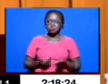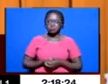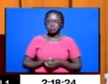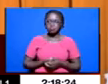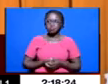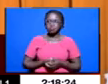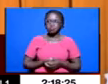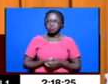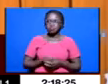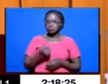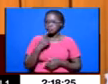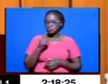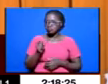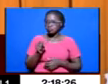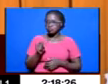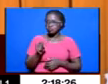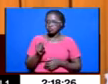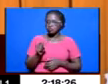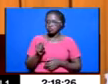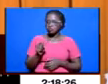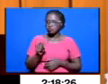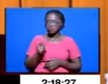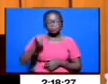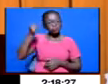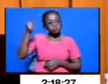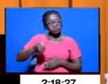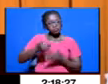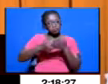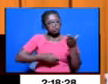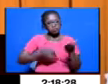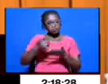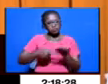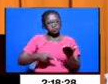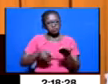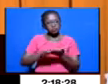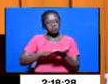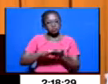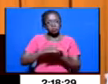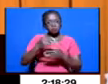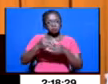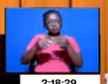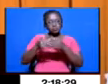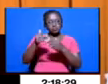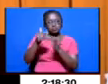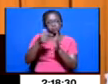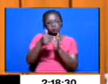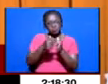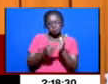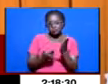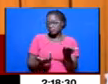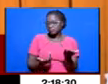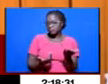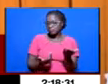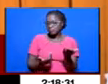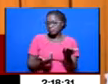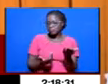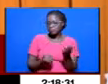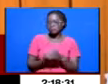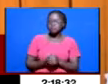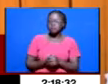So I've set out in the judgment what the basic structure entails.